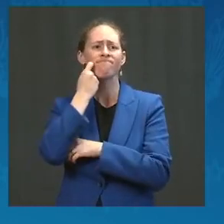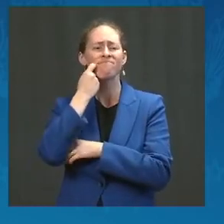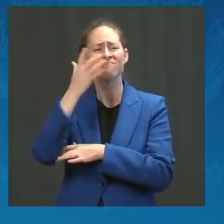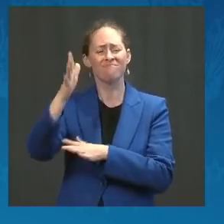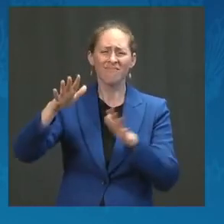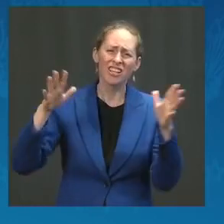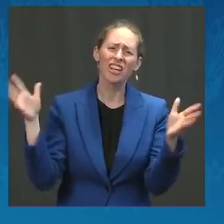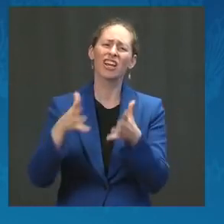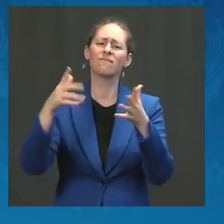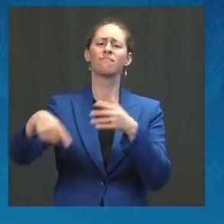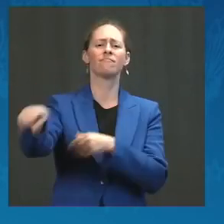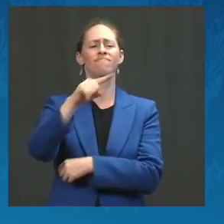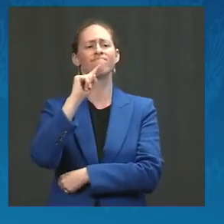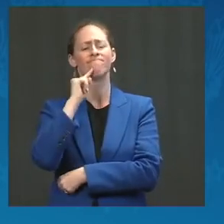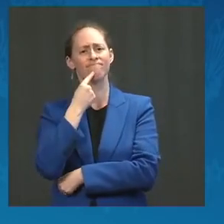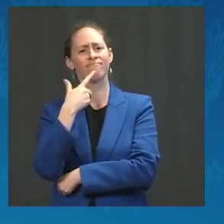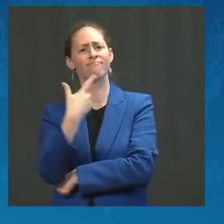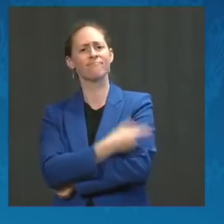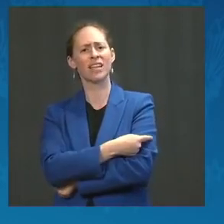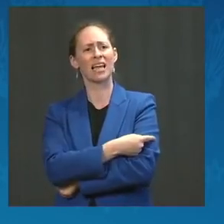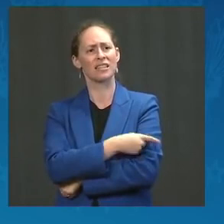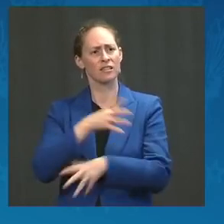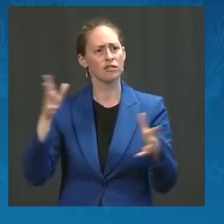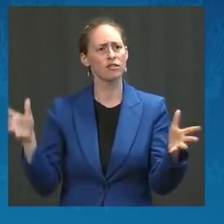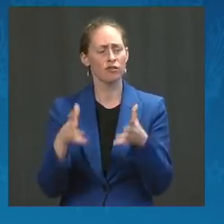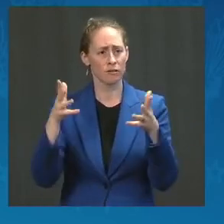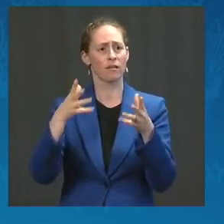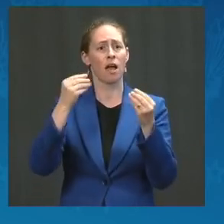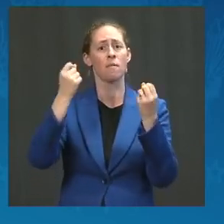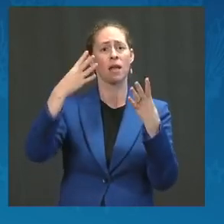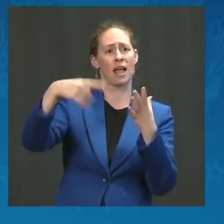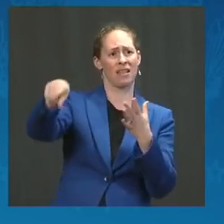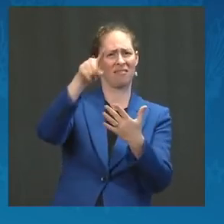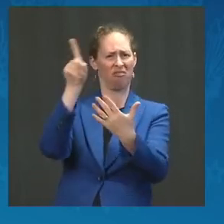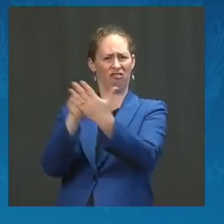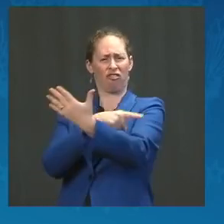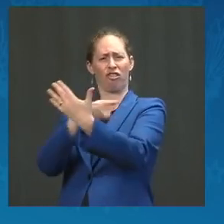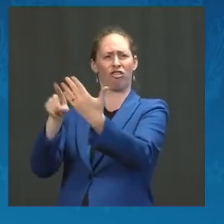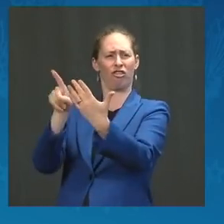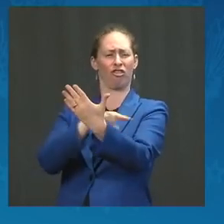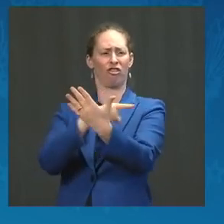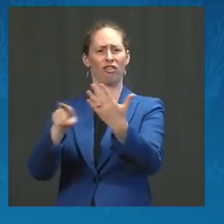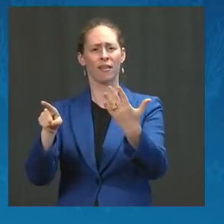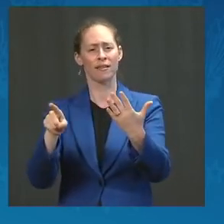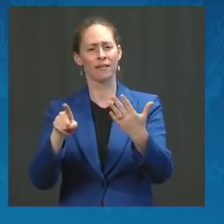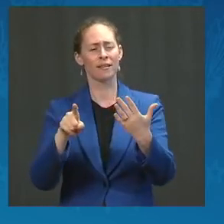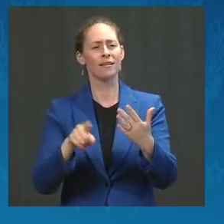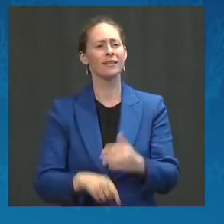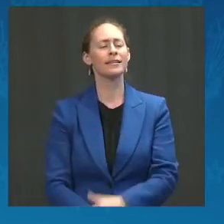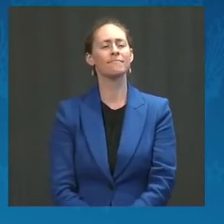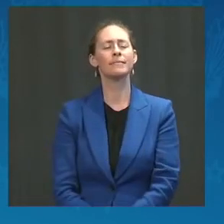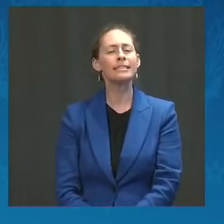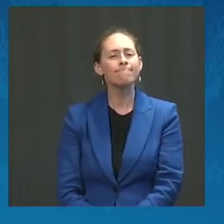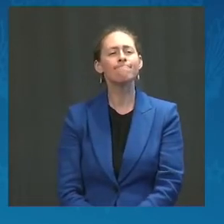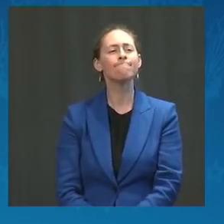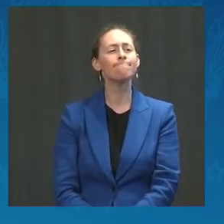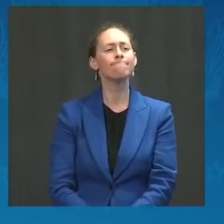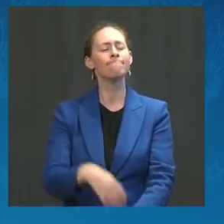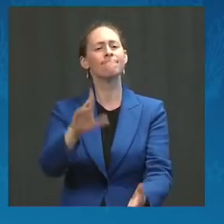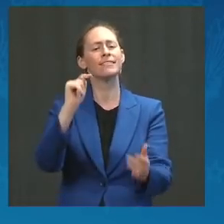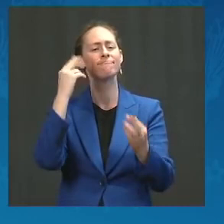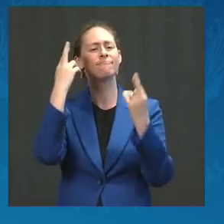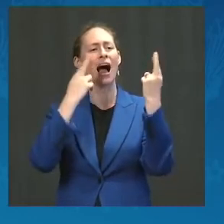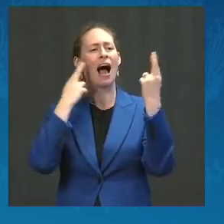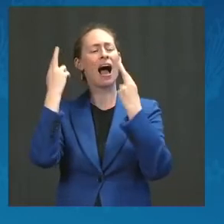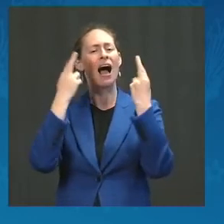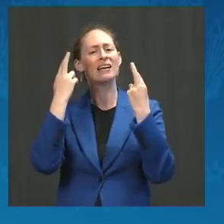facts who have been belittling this for a long time, some haven't, but many have, are arguing get vaccinated. Look,